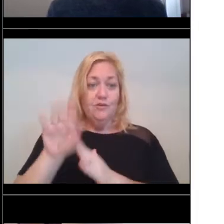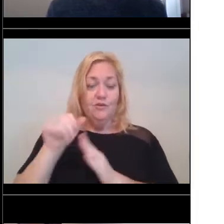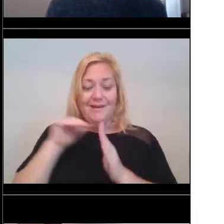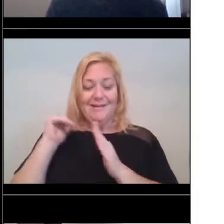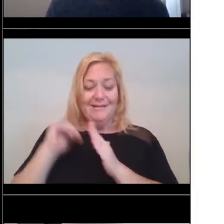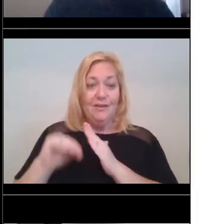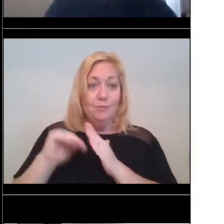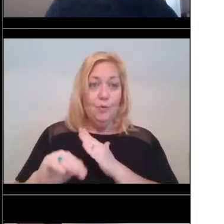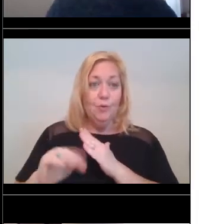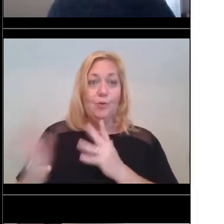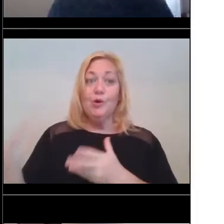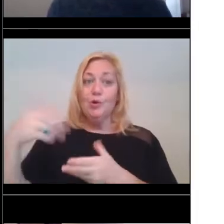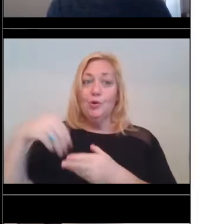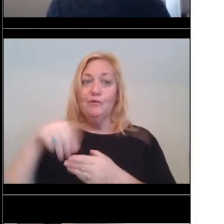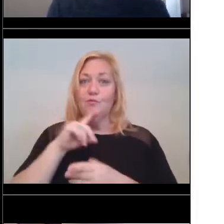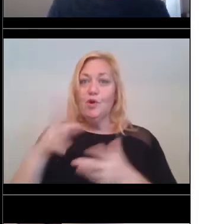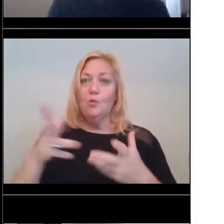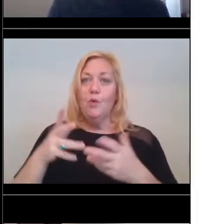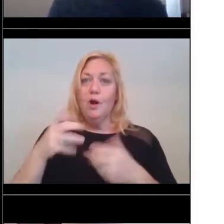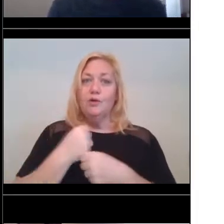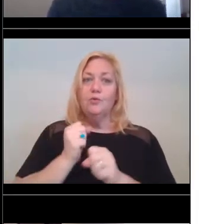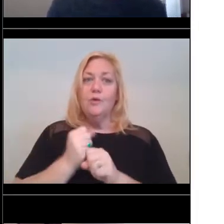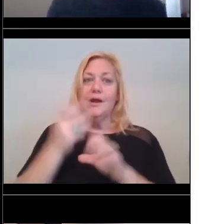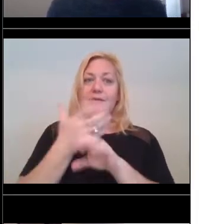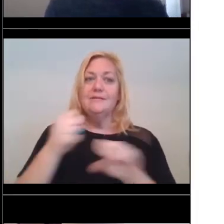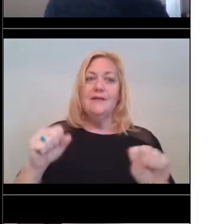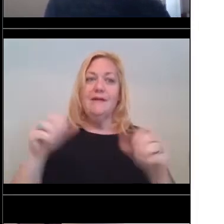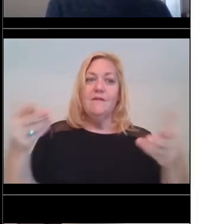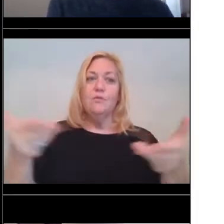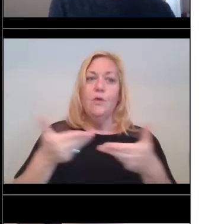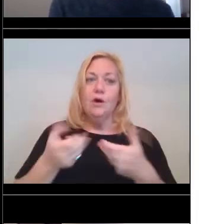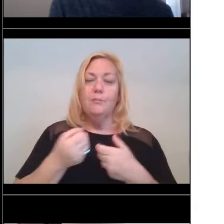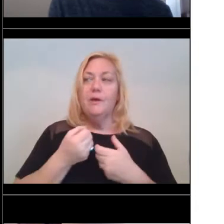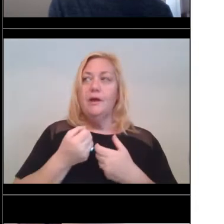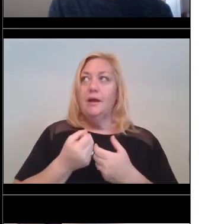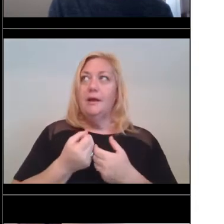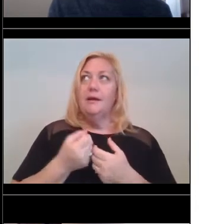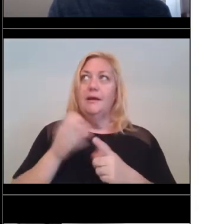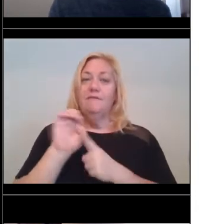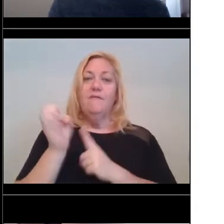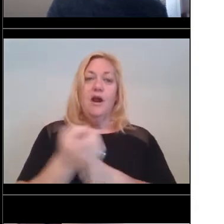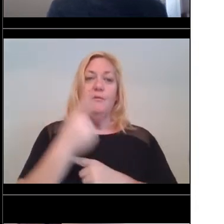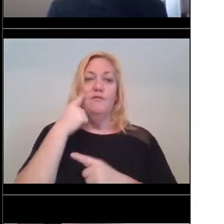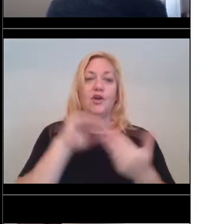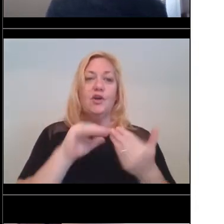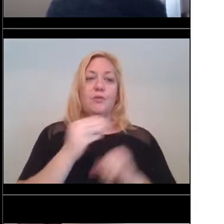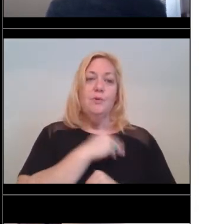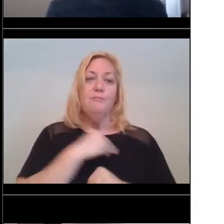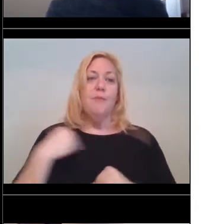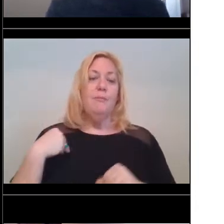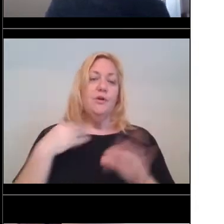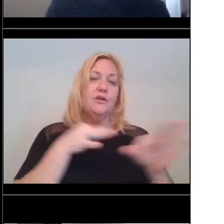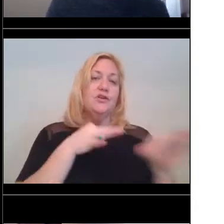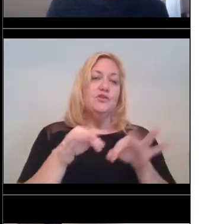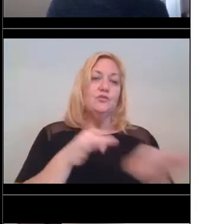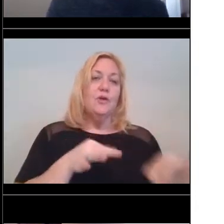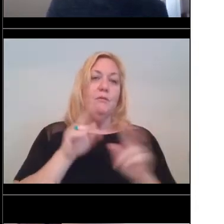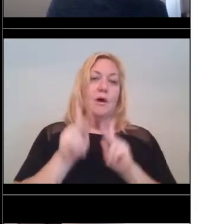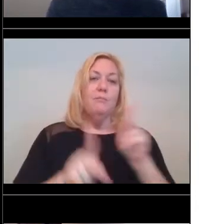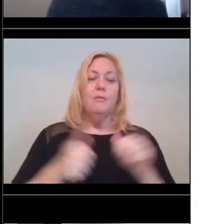accessible, inclusive, and we really want to create a safe and welcoming environment for community members to describe how the transportation